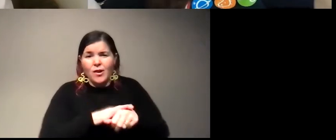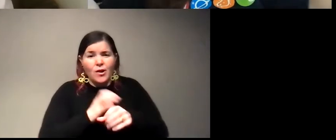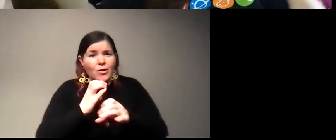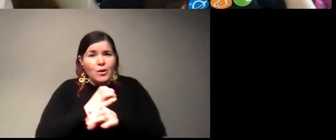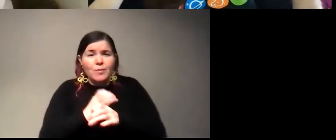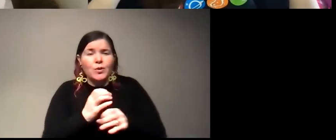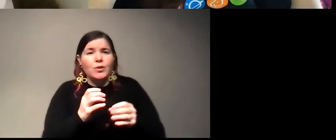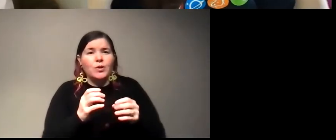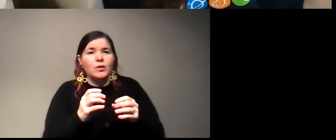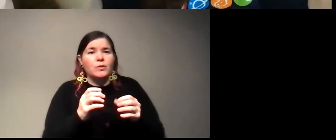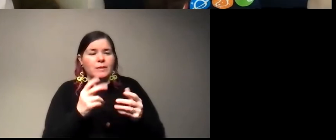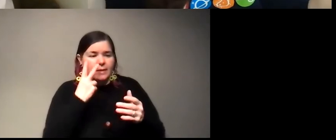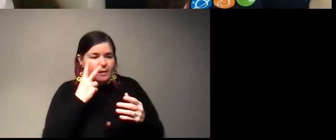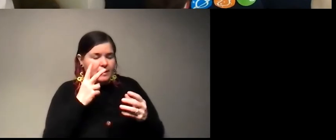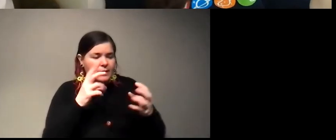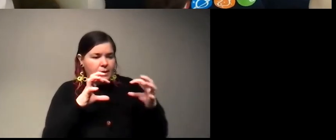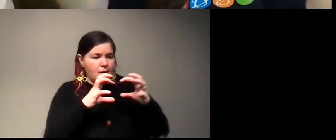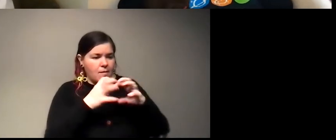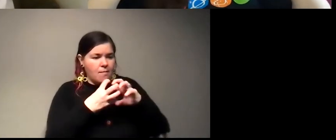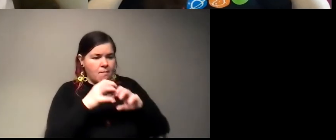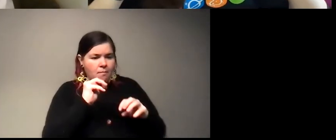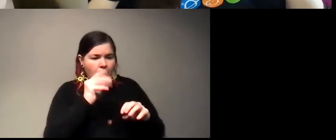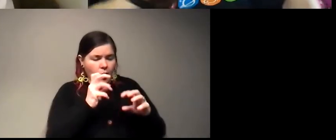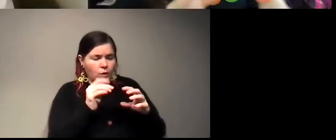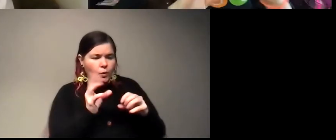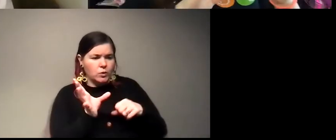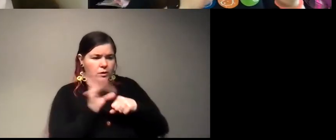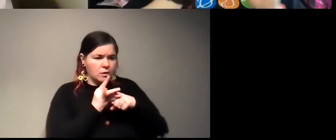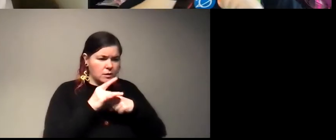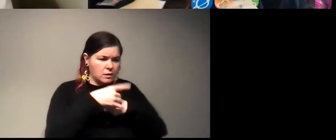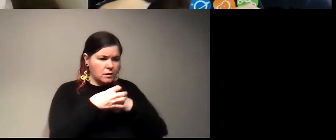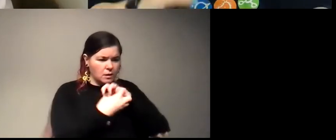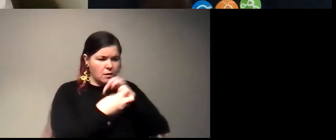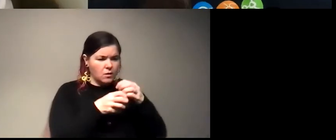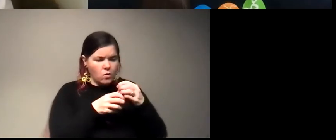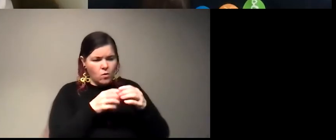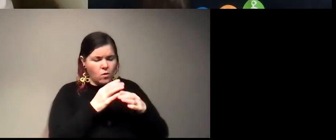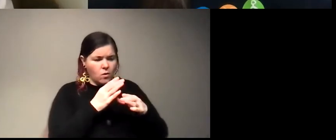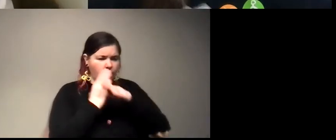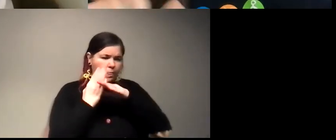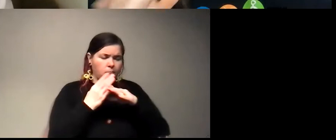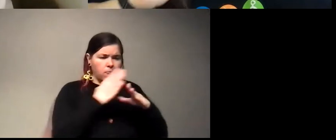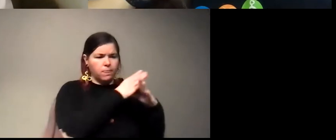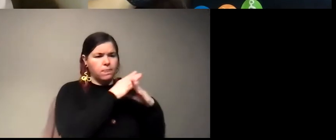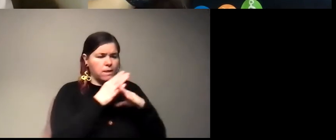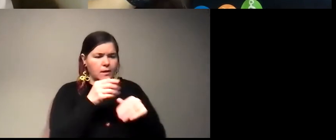see how molecules would stick together or get in the way of each other,